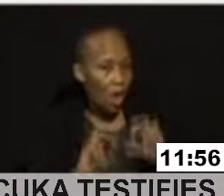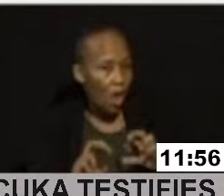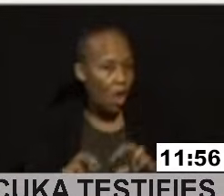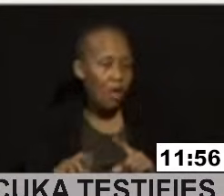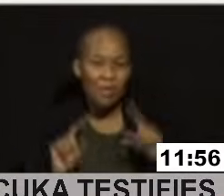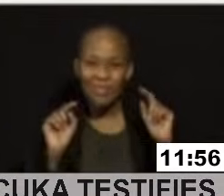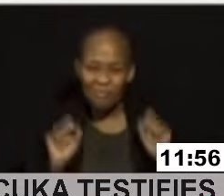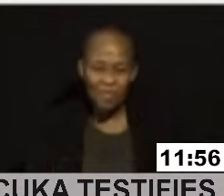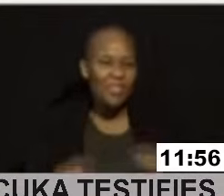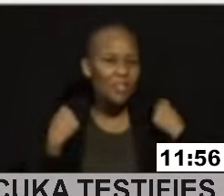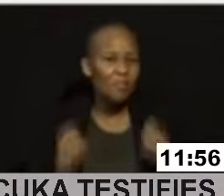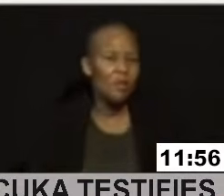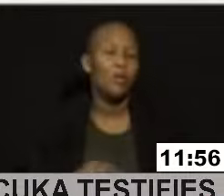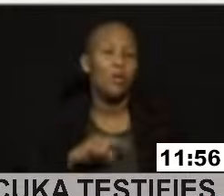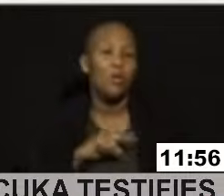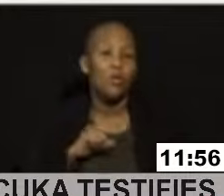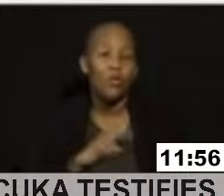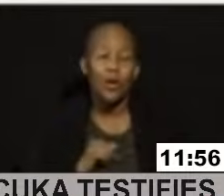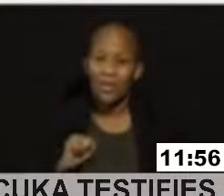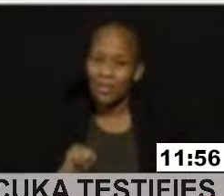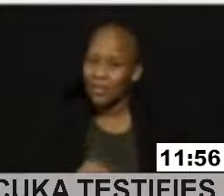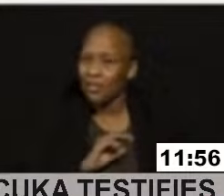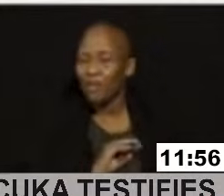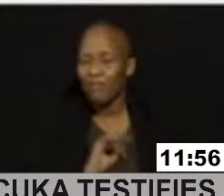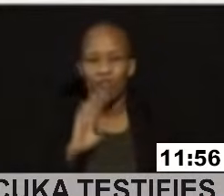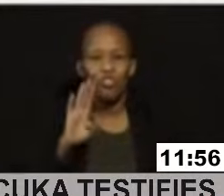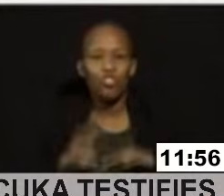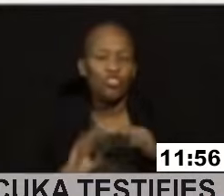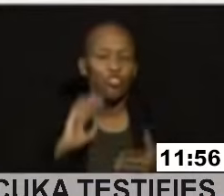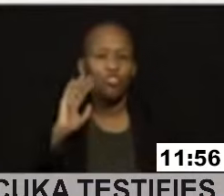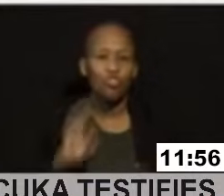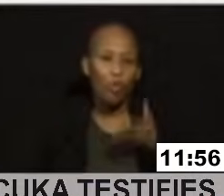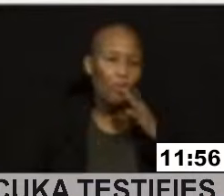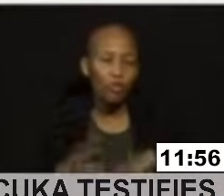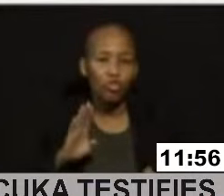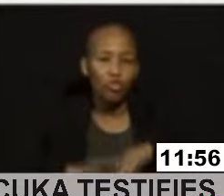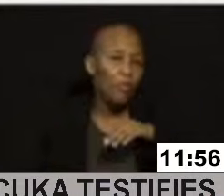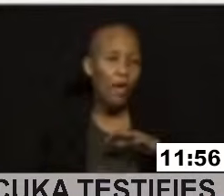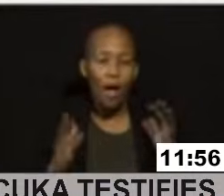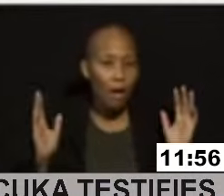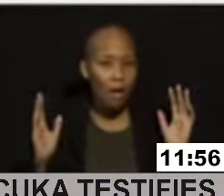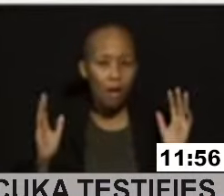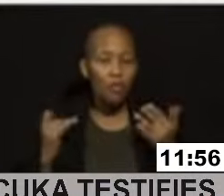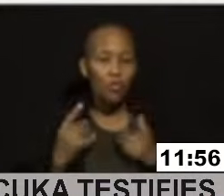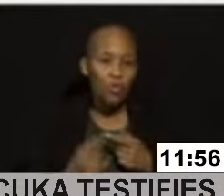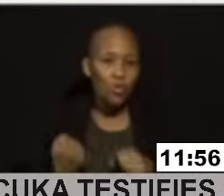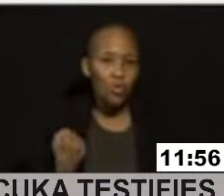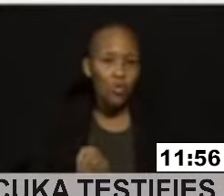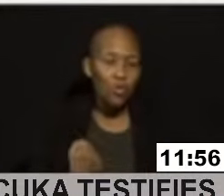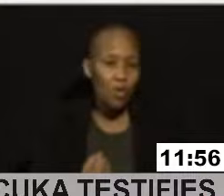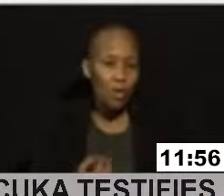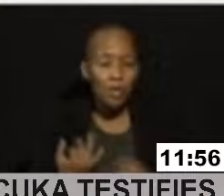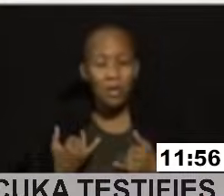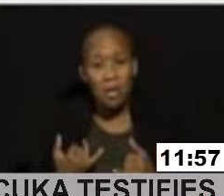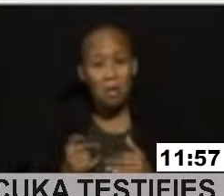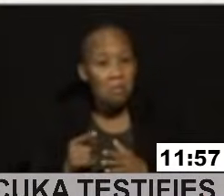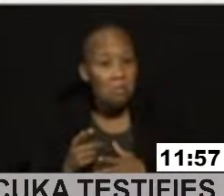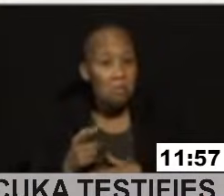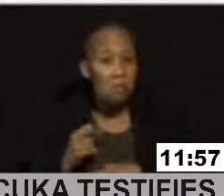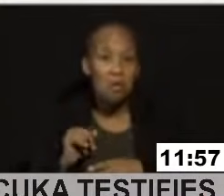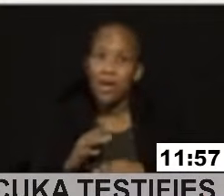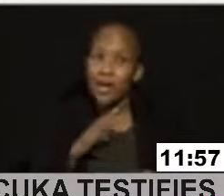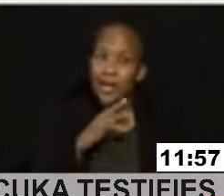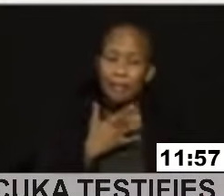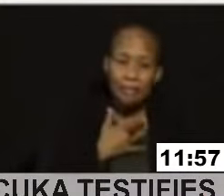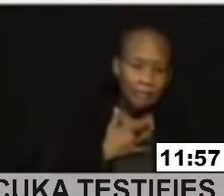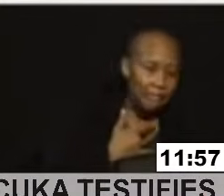have the numbers to do that. It was very, very difficult to decide which cases to take and which cases not to take.